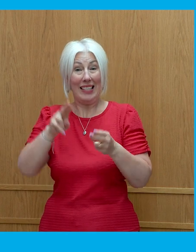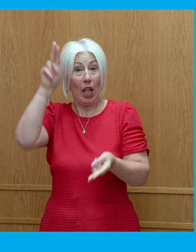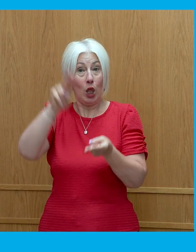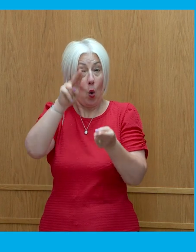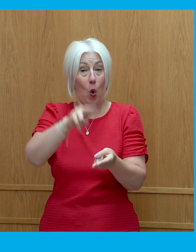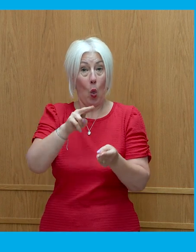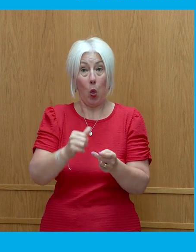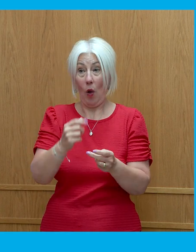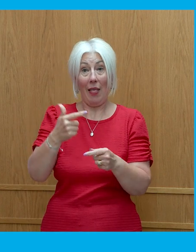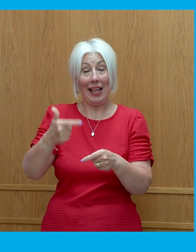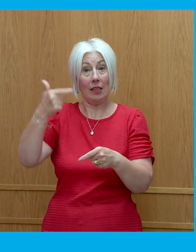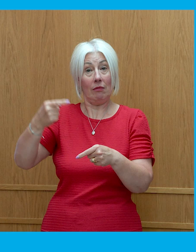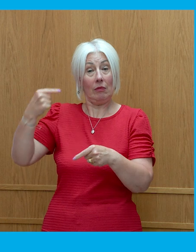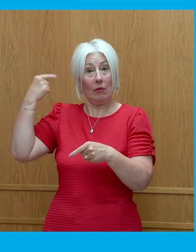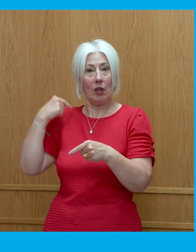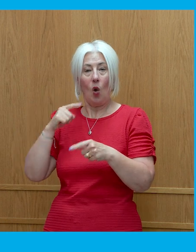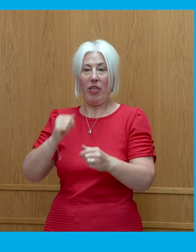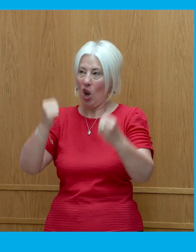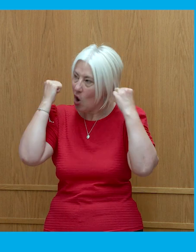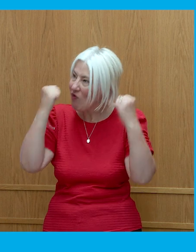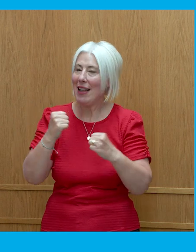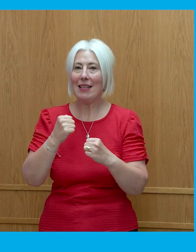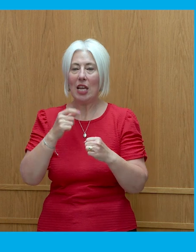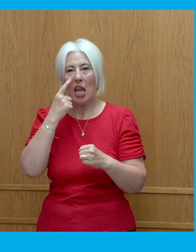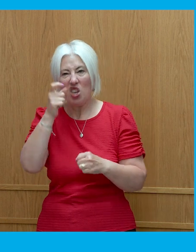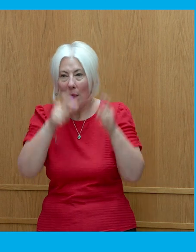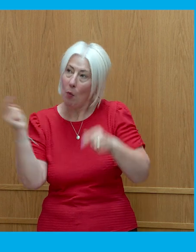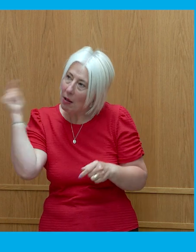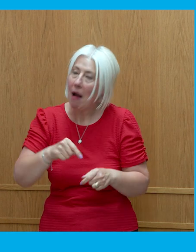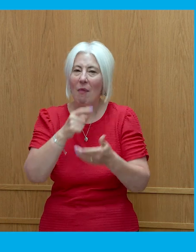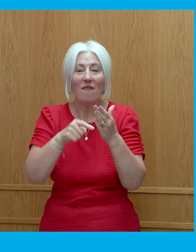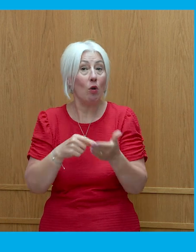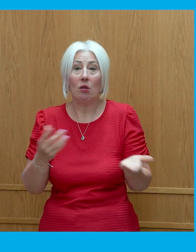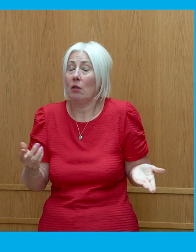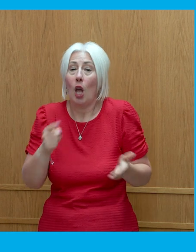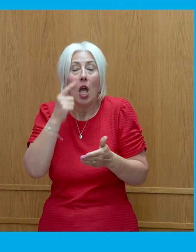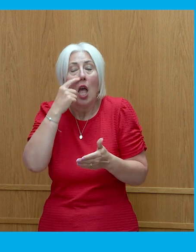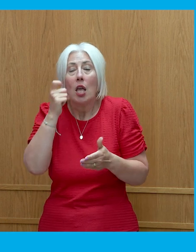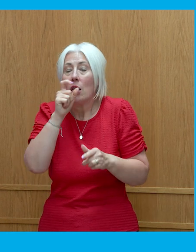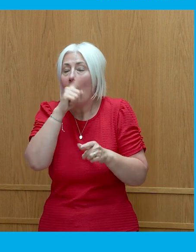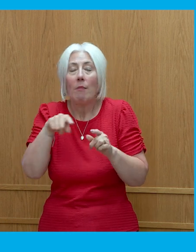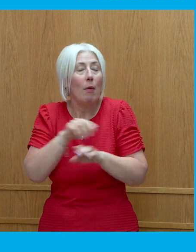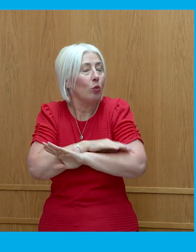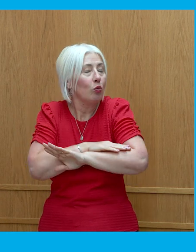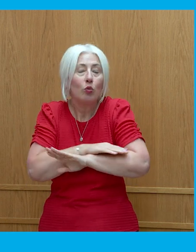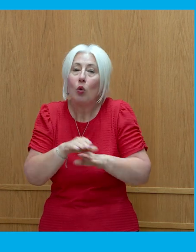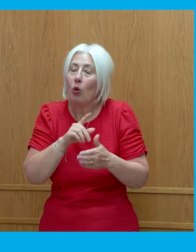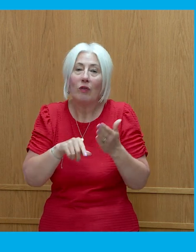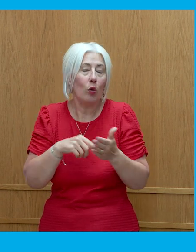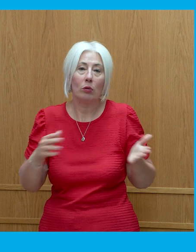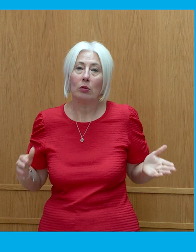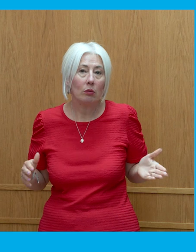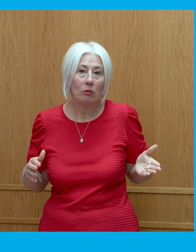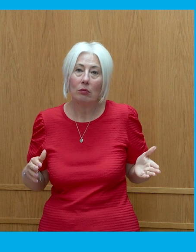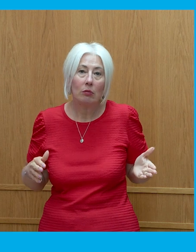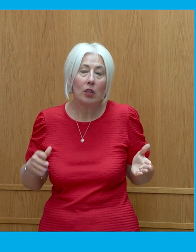investing our hopes that, oh, this is the election. This is when the young people are going to vote. Young people don't vote. Just disabuse yourselves of